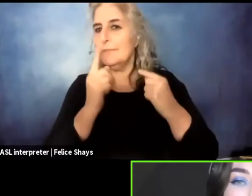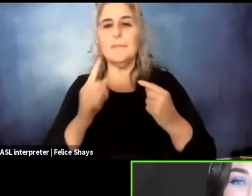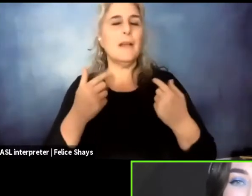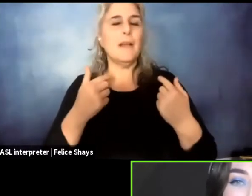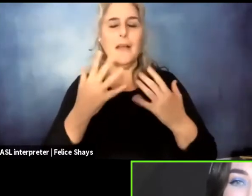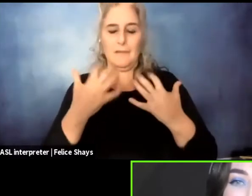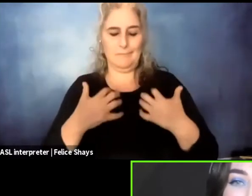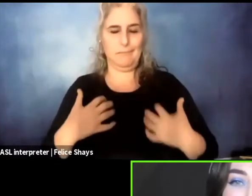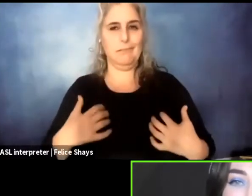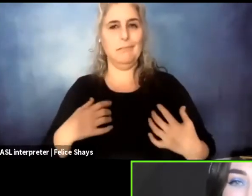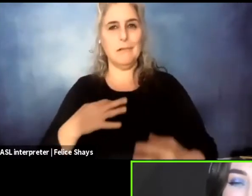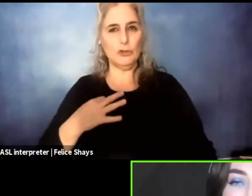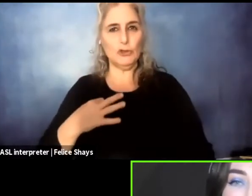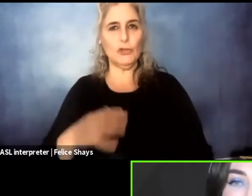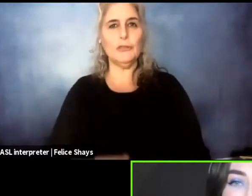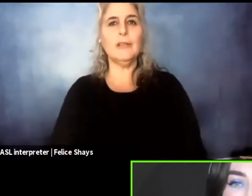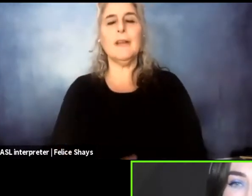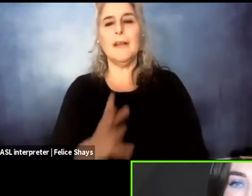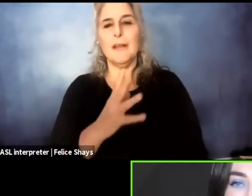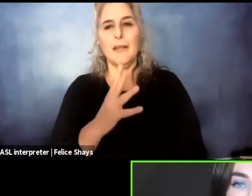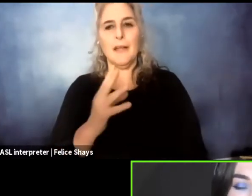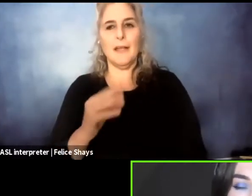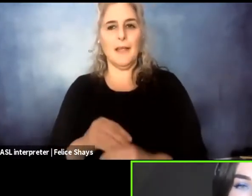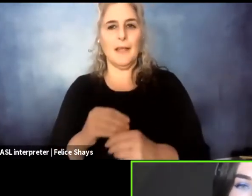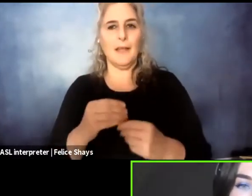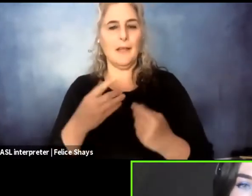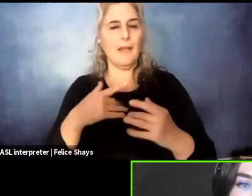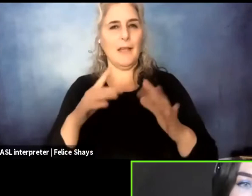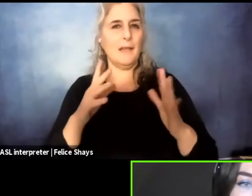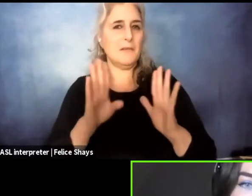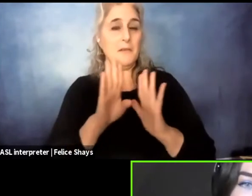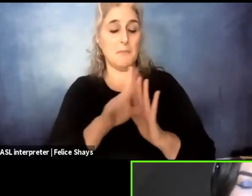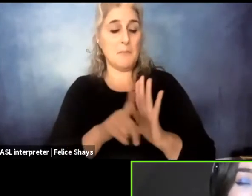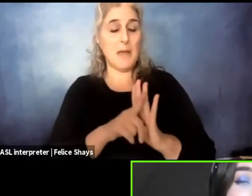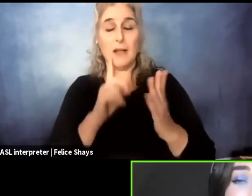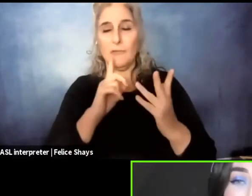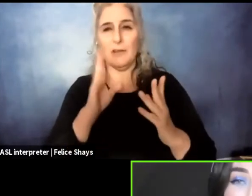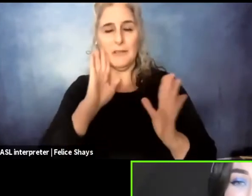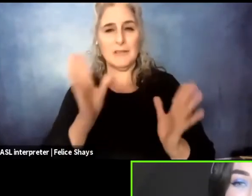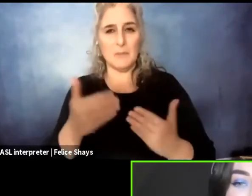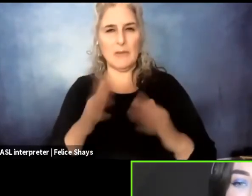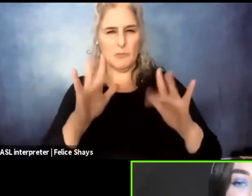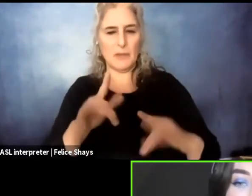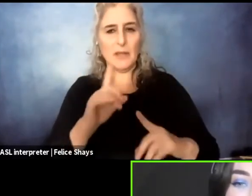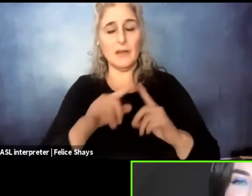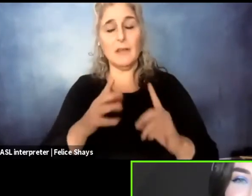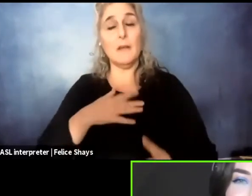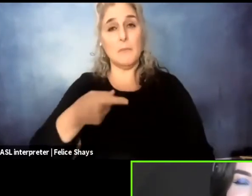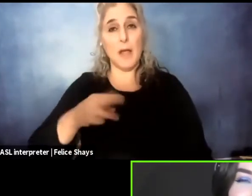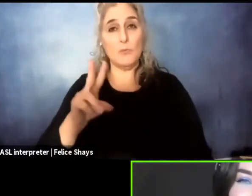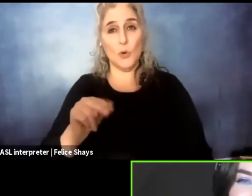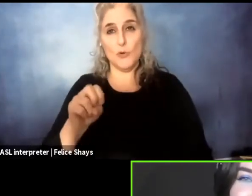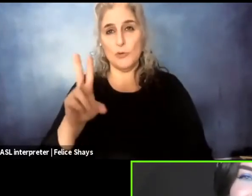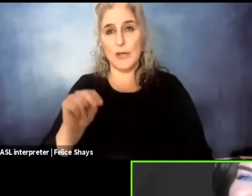top, in a plain bedroom. And my pronouns are she, her.